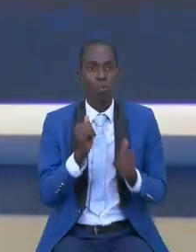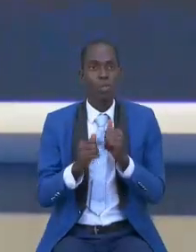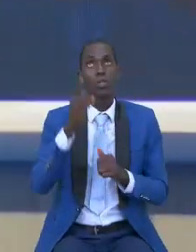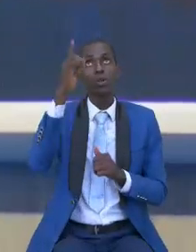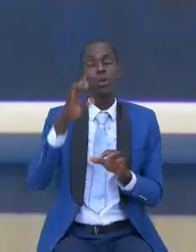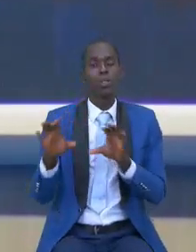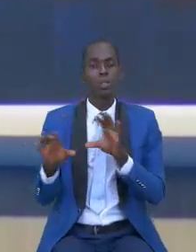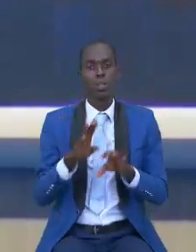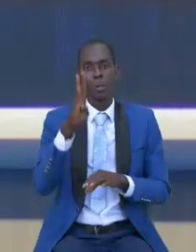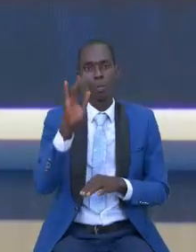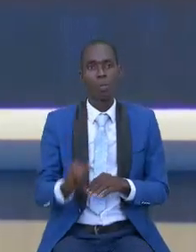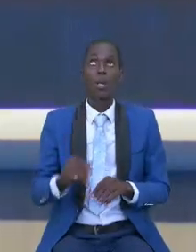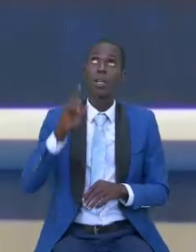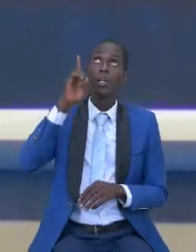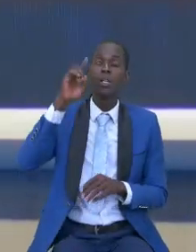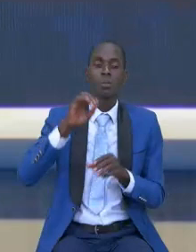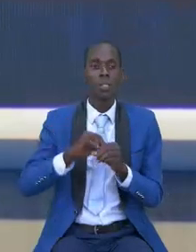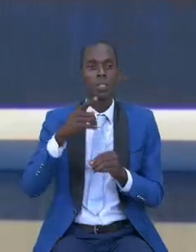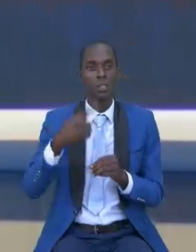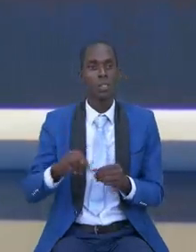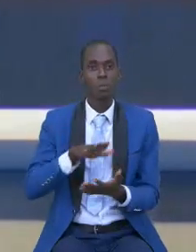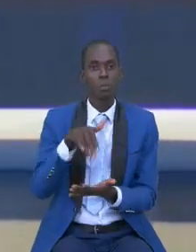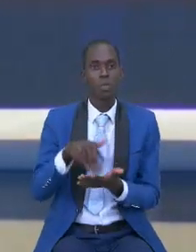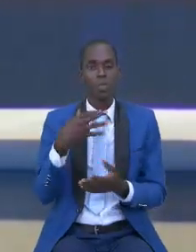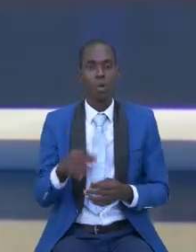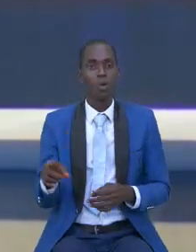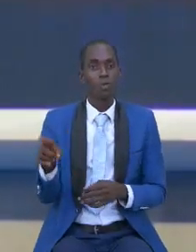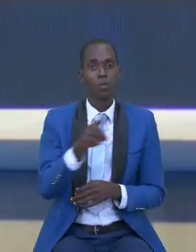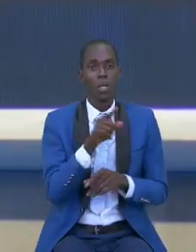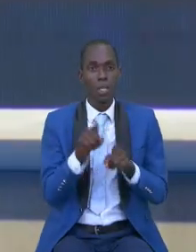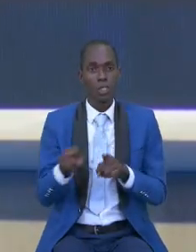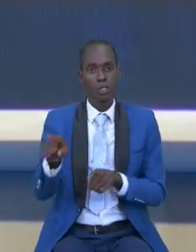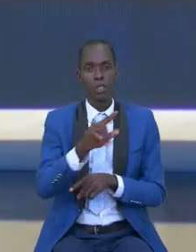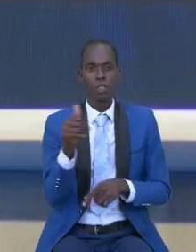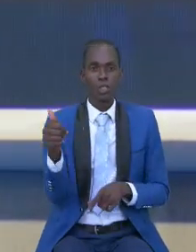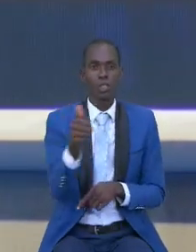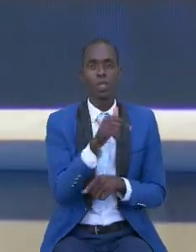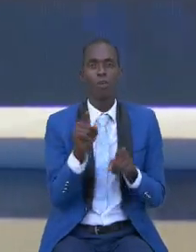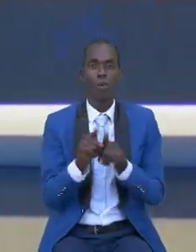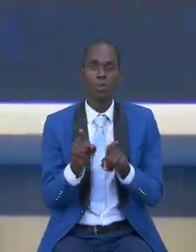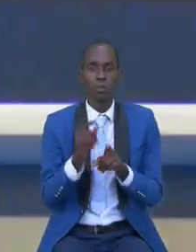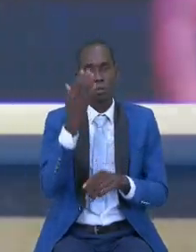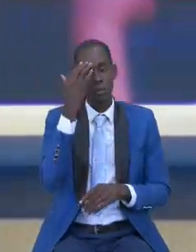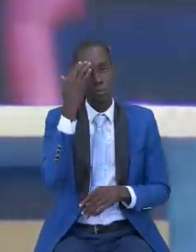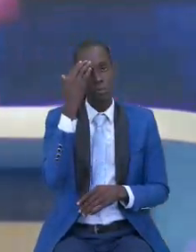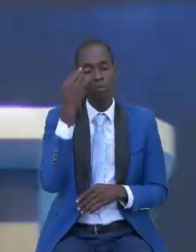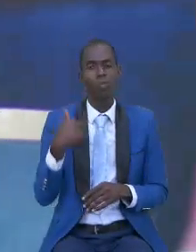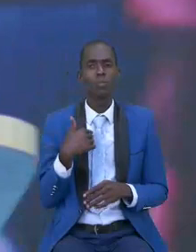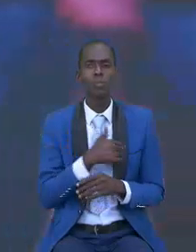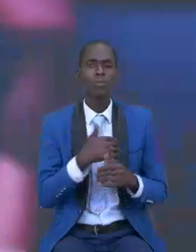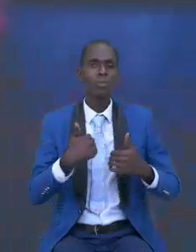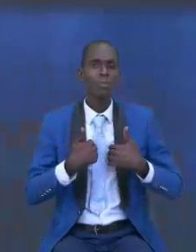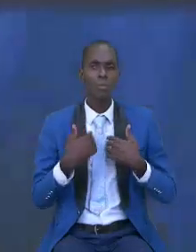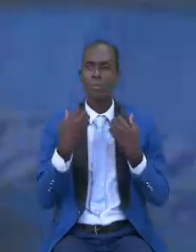him in the midst of you, as ye yourselves already know. We've heard so